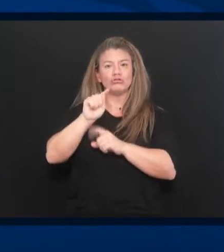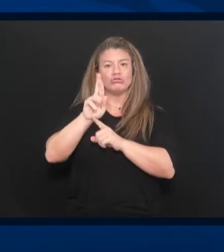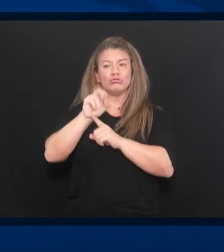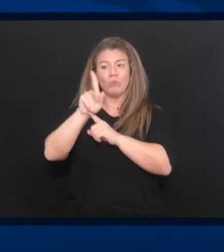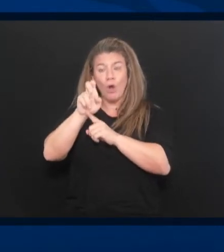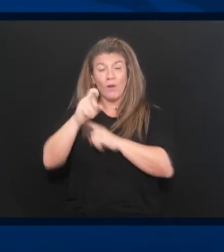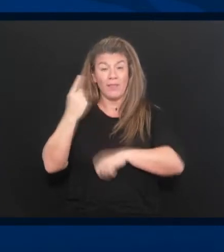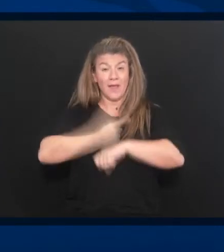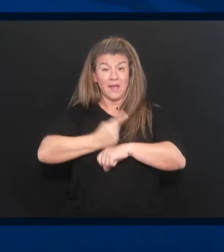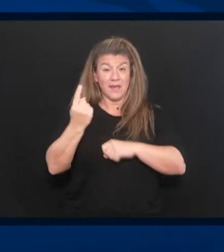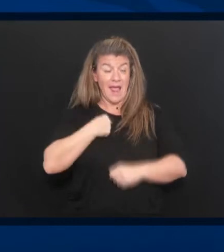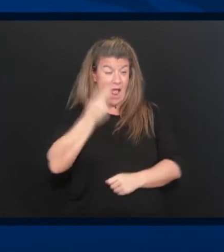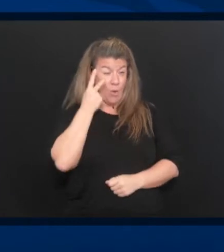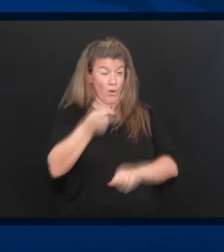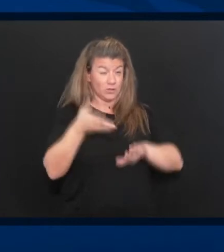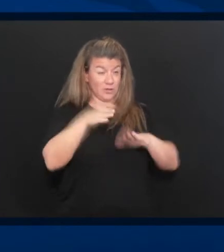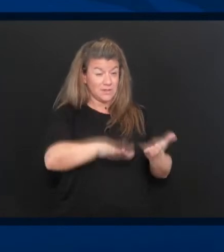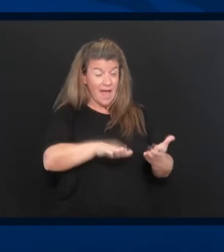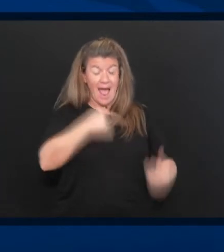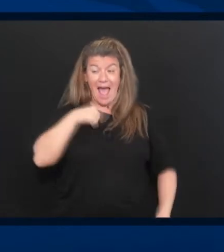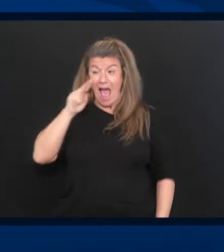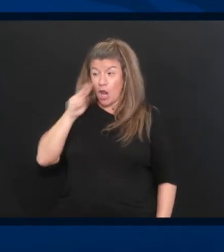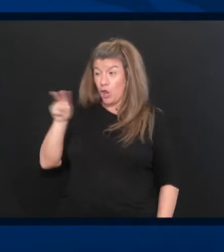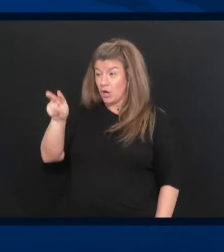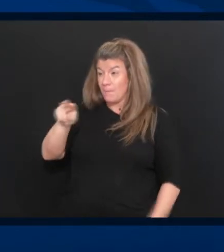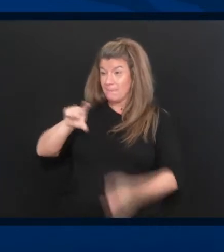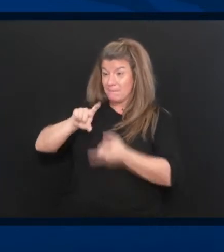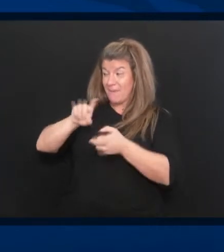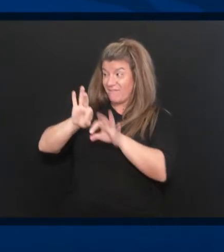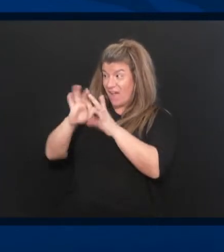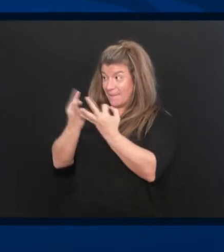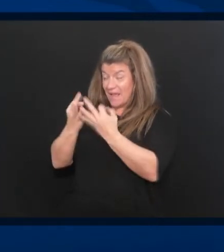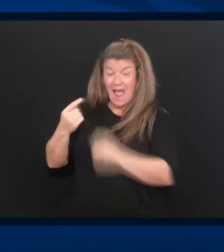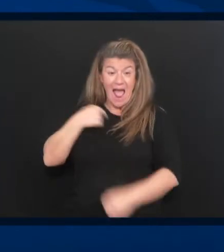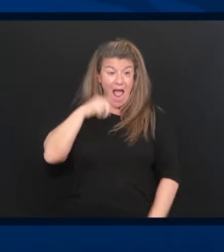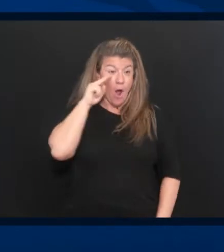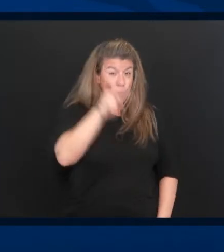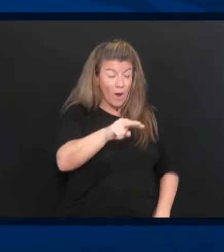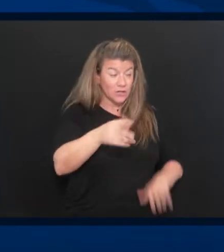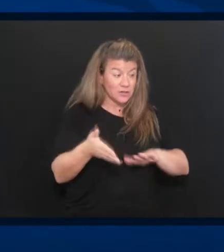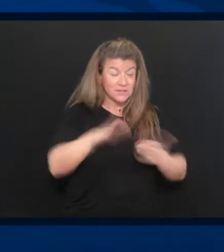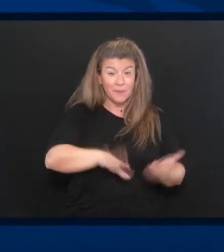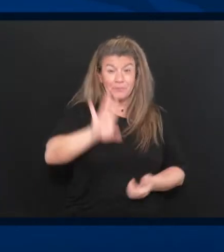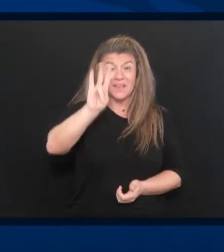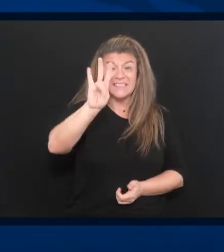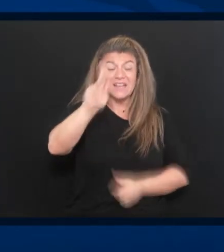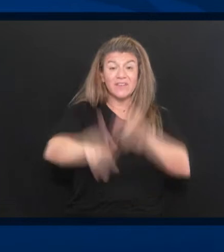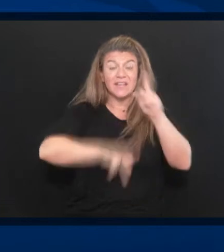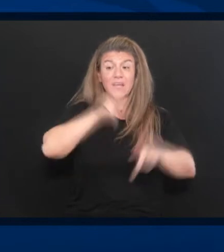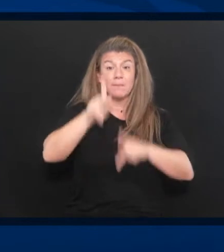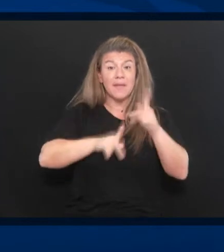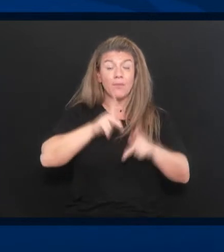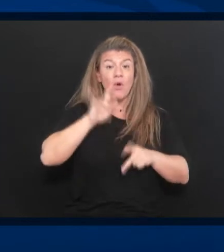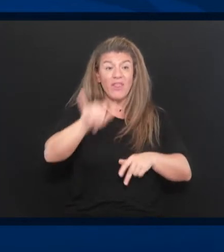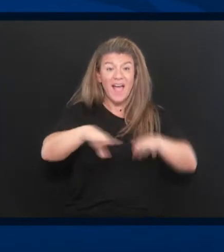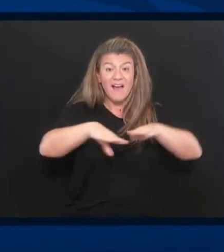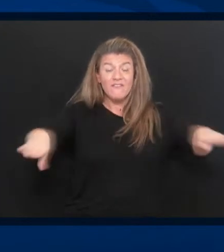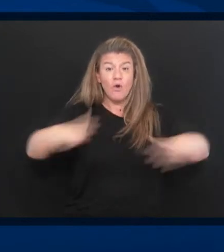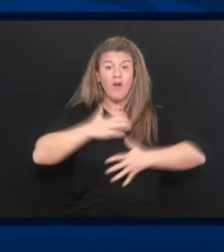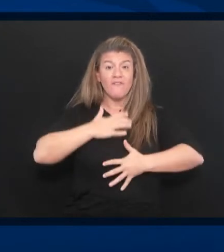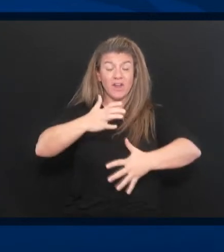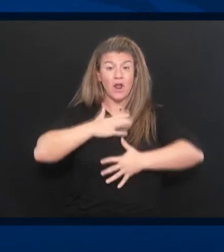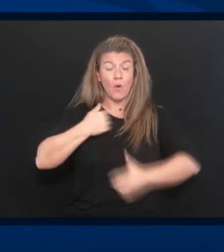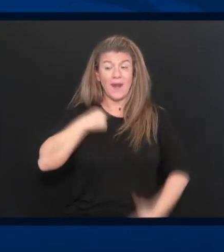her die, I sat there with my family for 5 hours and watched her die. There were 17 people laying on ventilators on that floor. When I